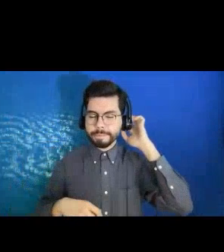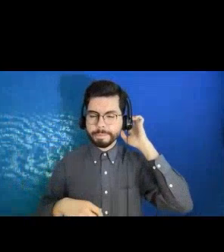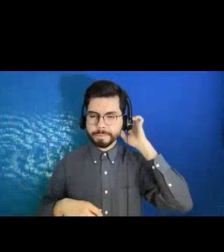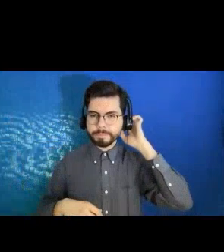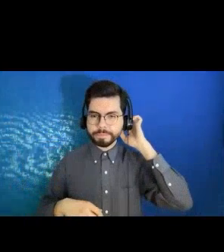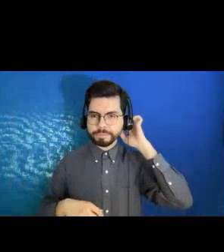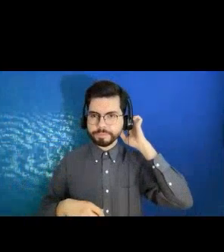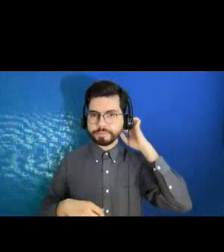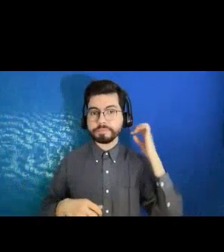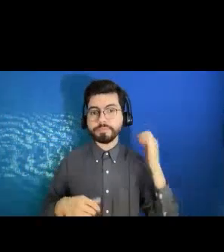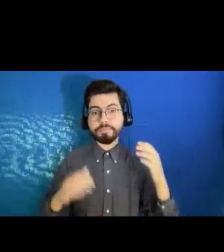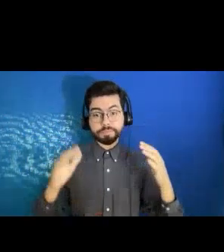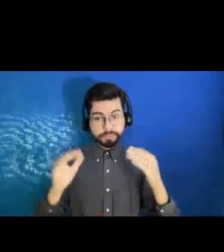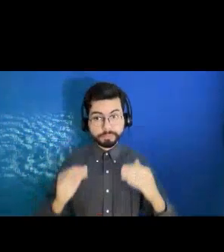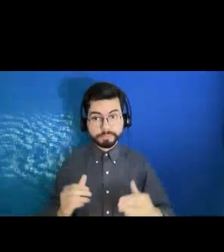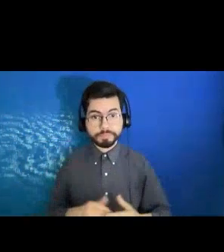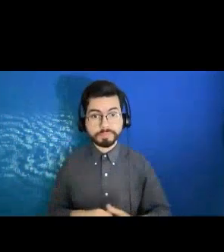Slide.